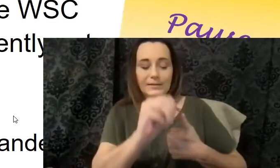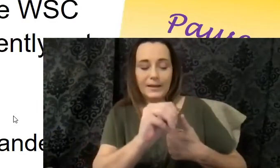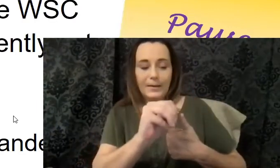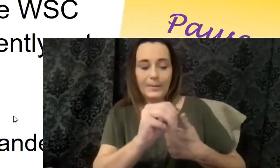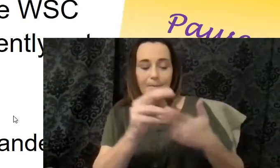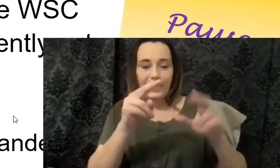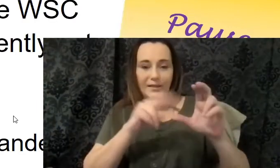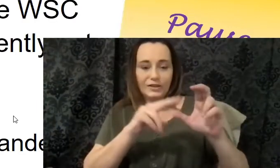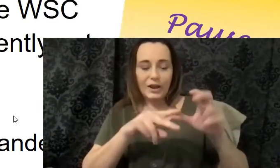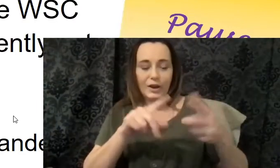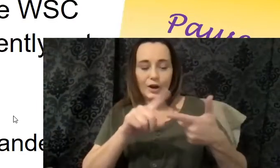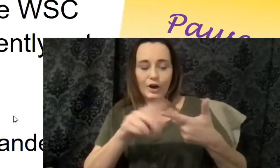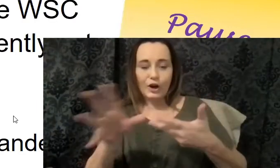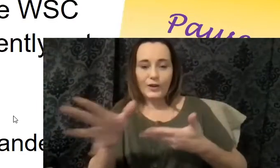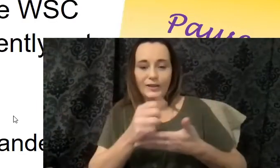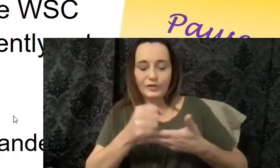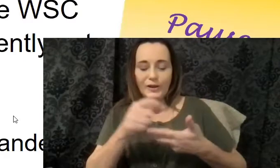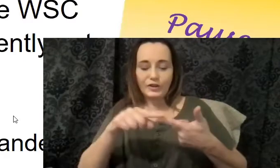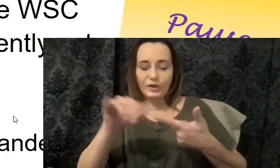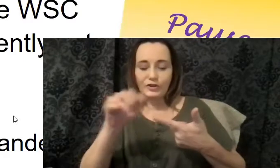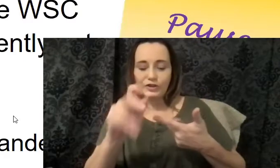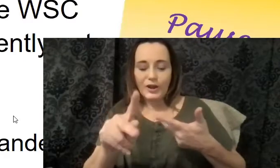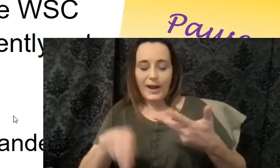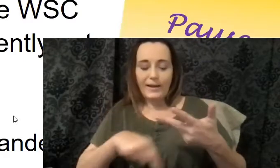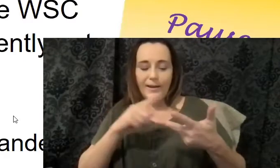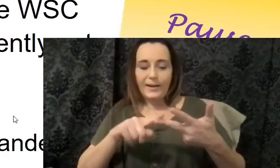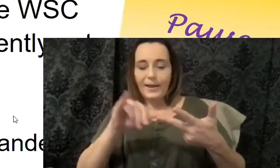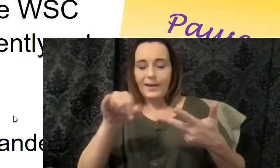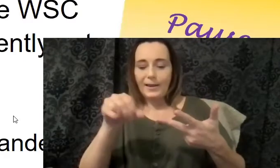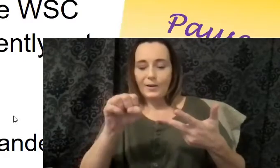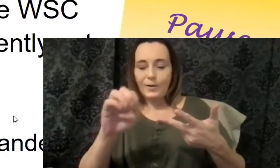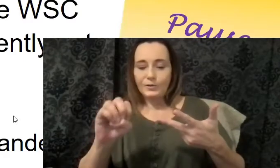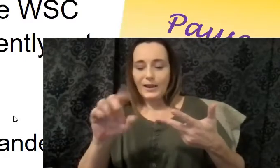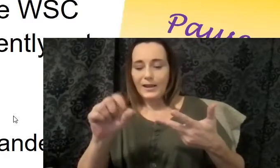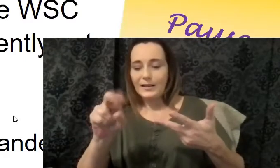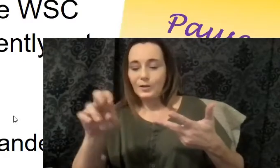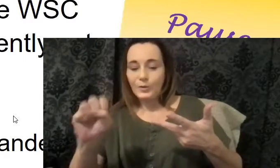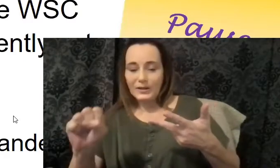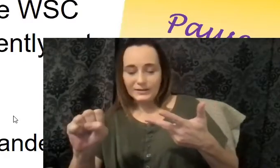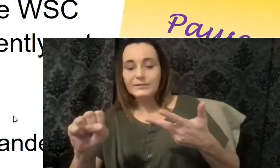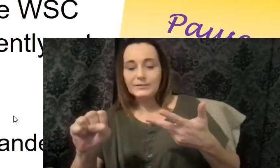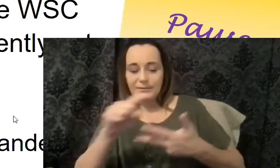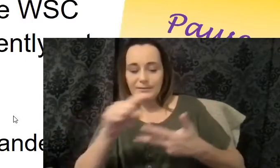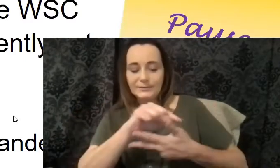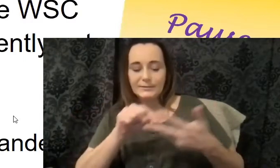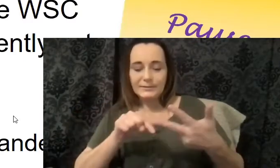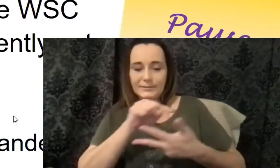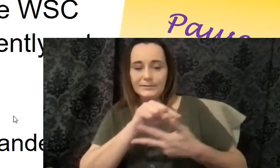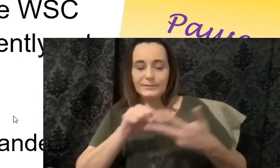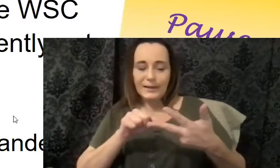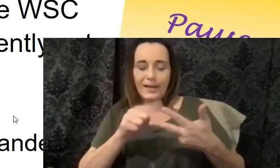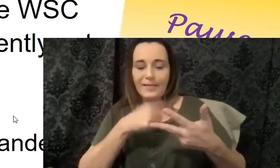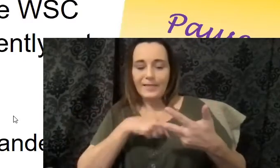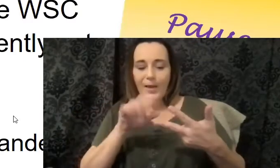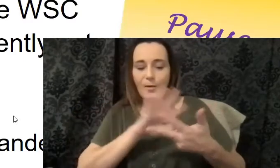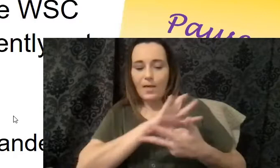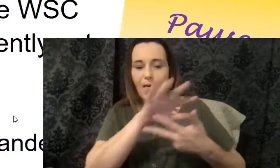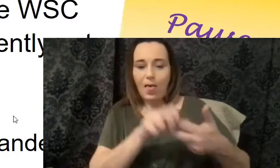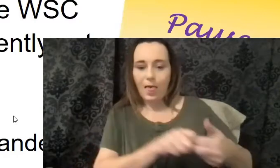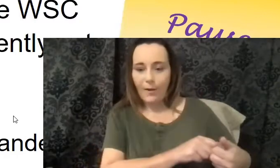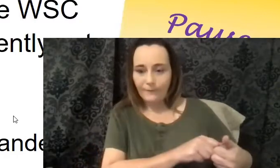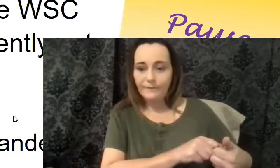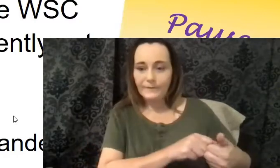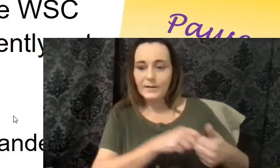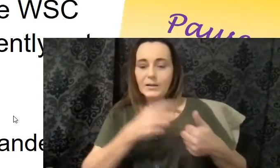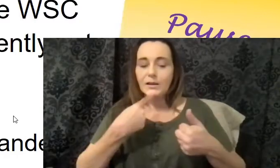treasurer, Jack, and Jose Luis. Jose Luis. So, yeah, so they would roll off. So we'd basically